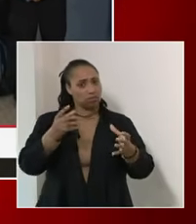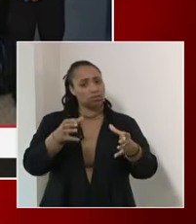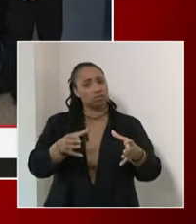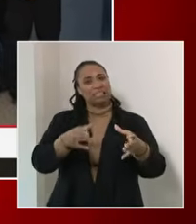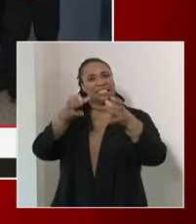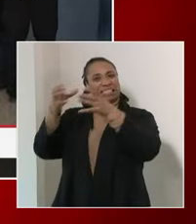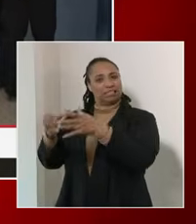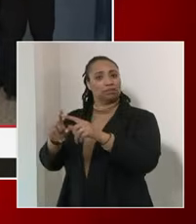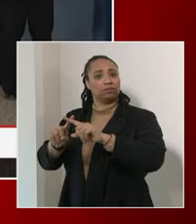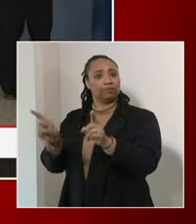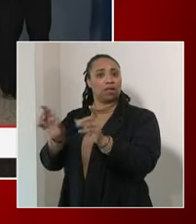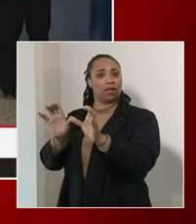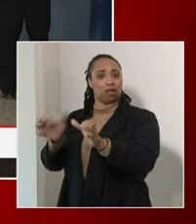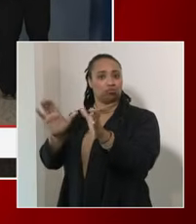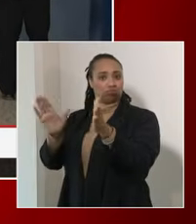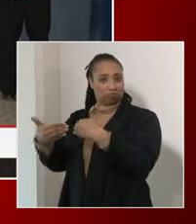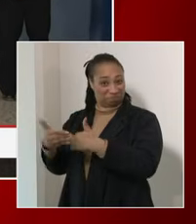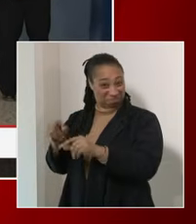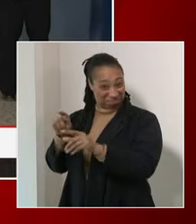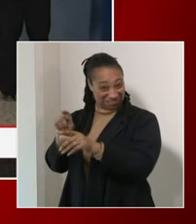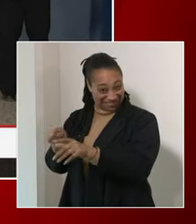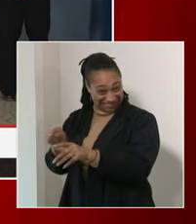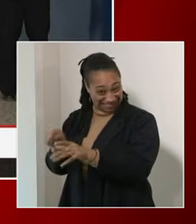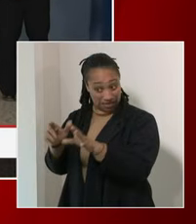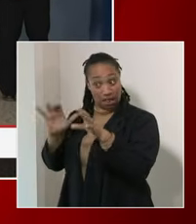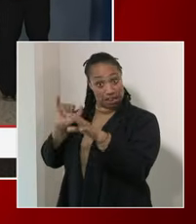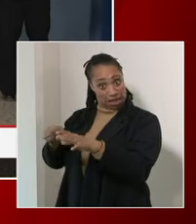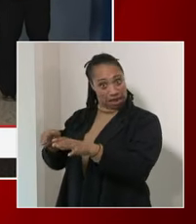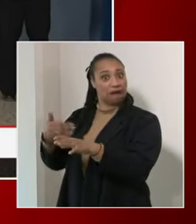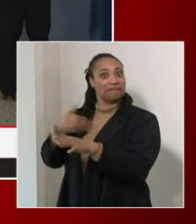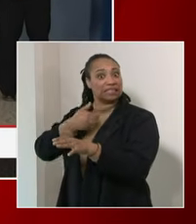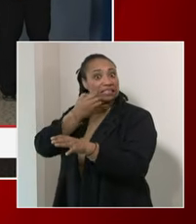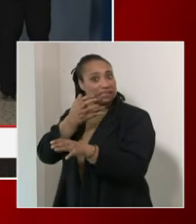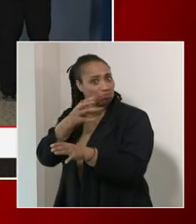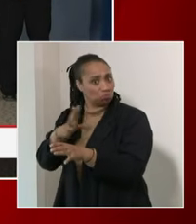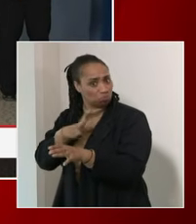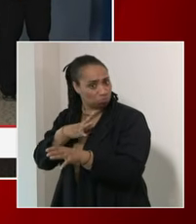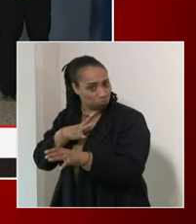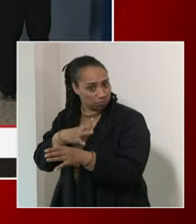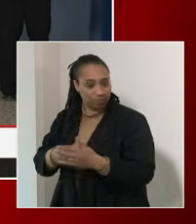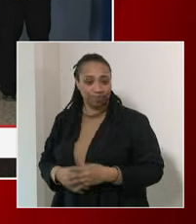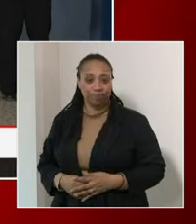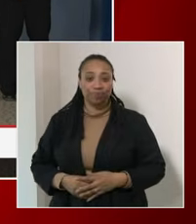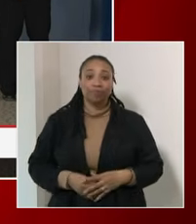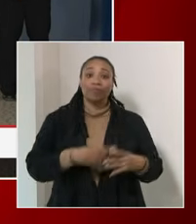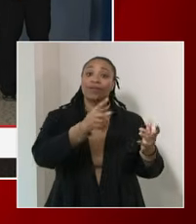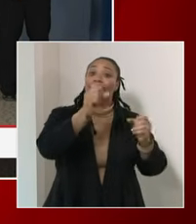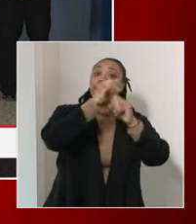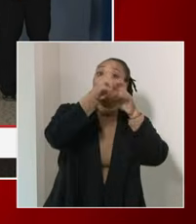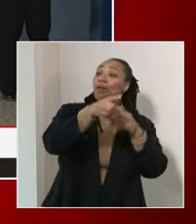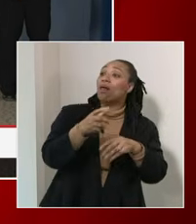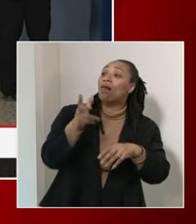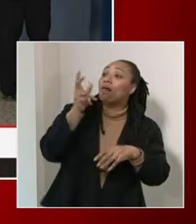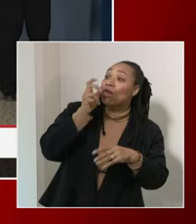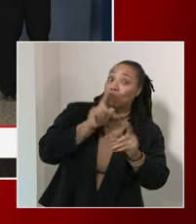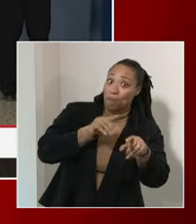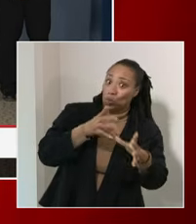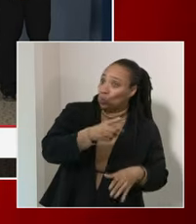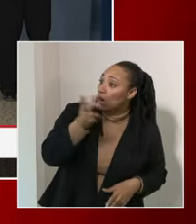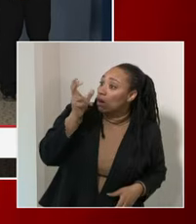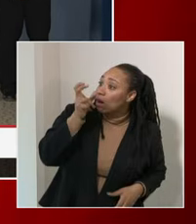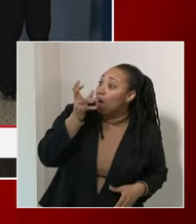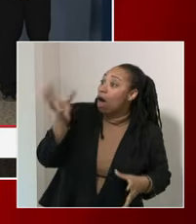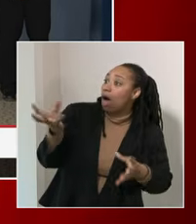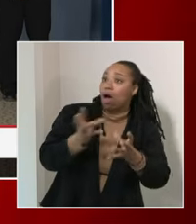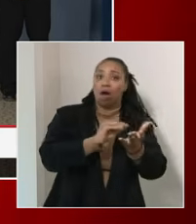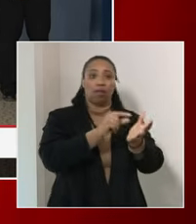provided to the reporter. And again, he chose to report on what he chose to report on. Confirm now that there are no